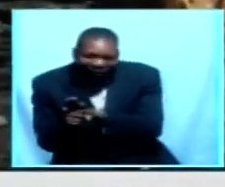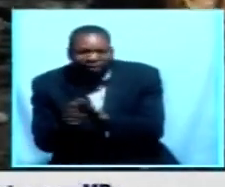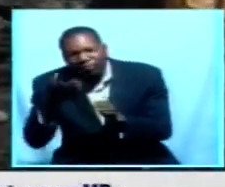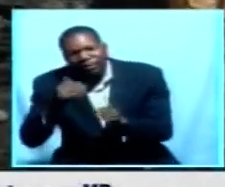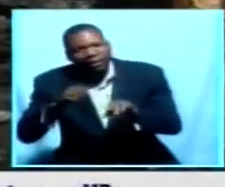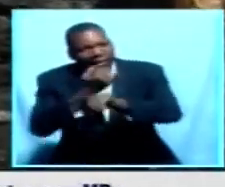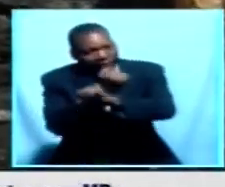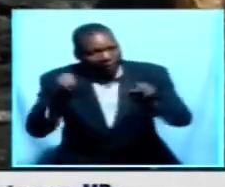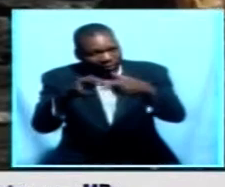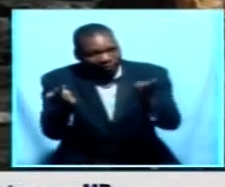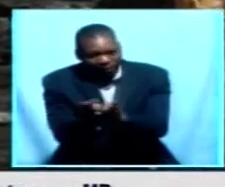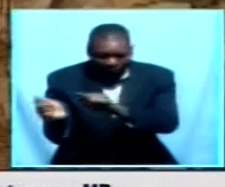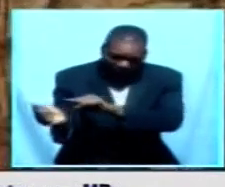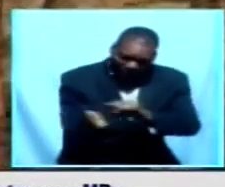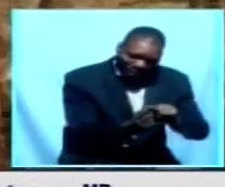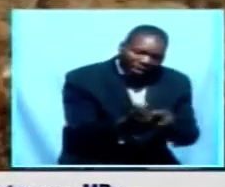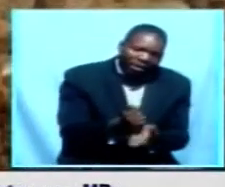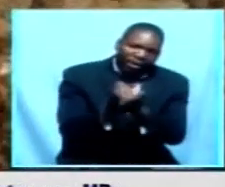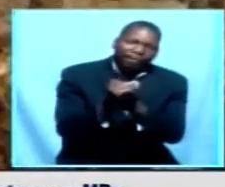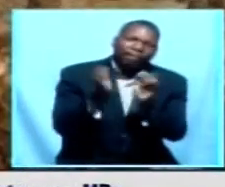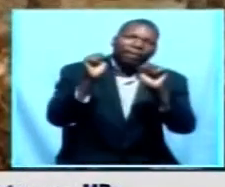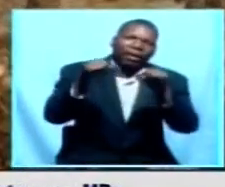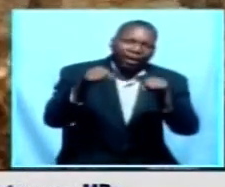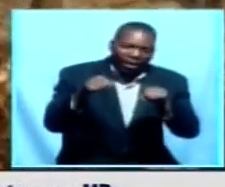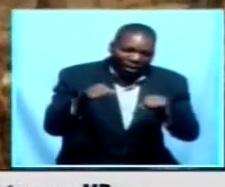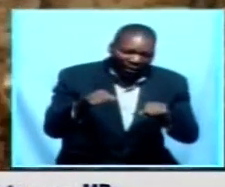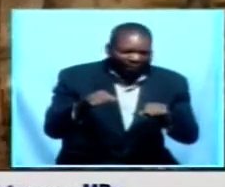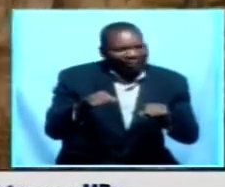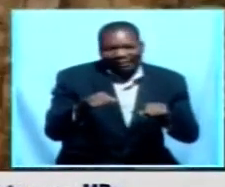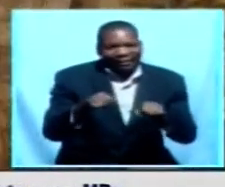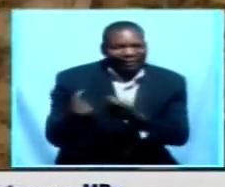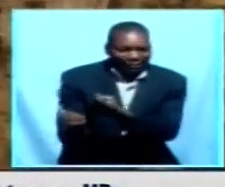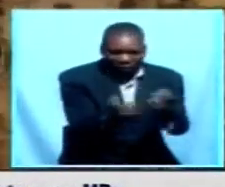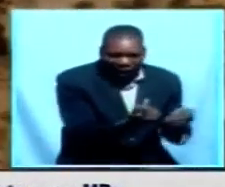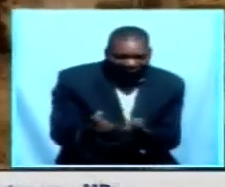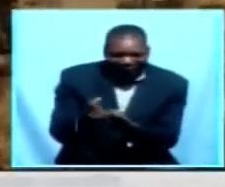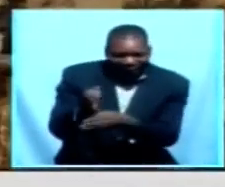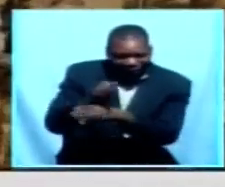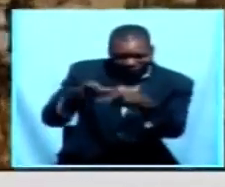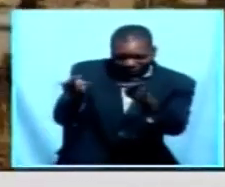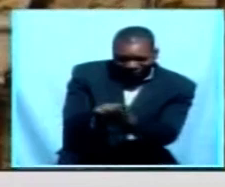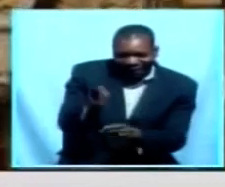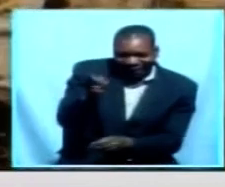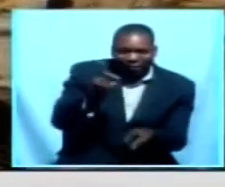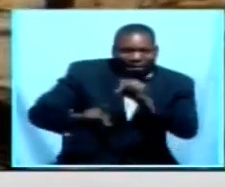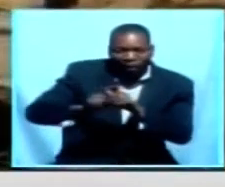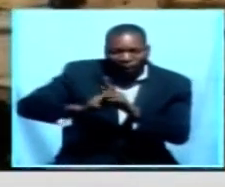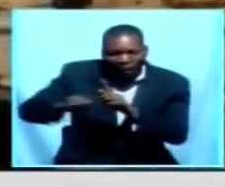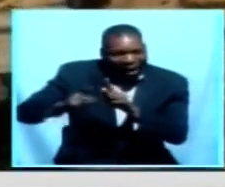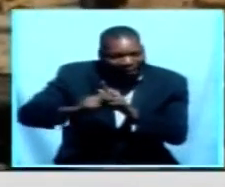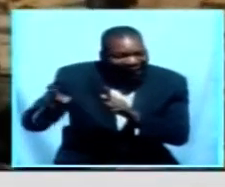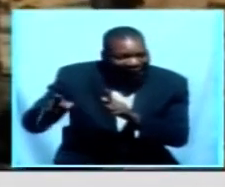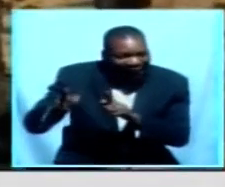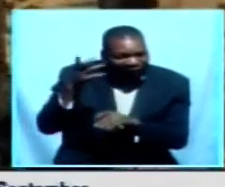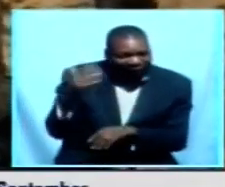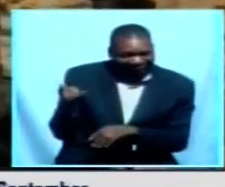and then we'll be able to assist them. With this prevailing scenario, Chikwato Fishing Camp has now been deserted as